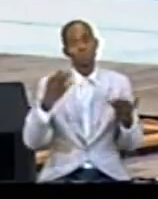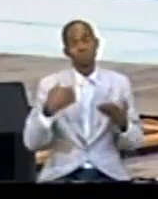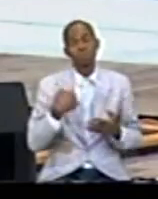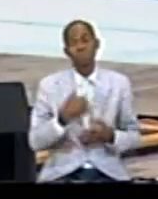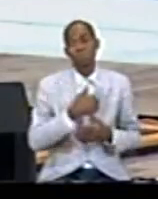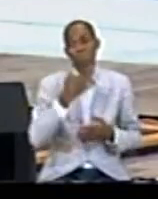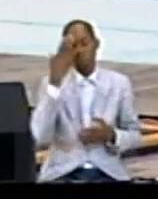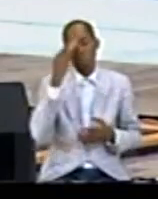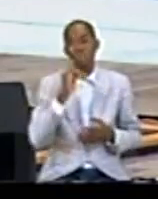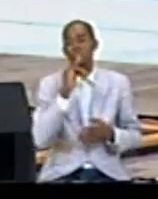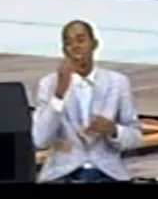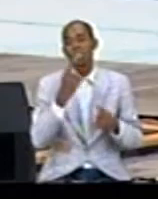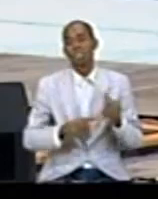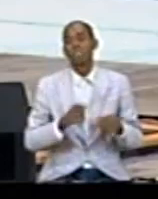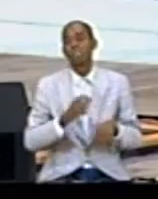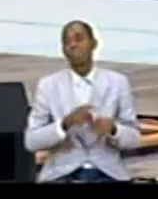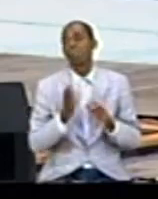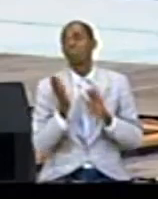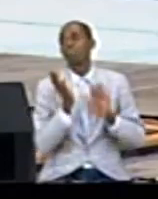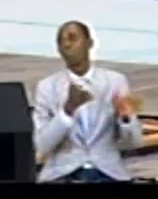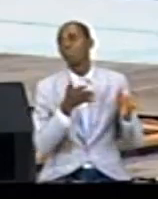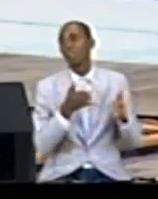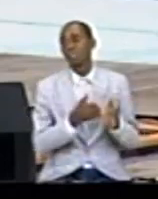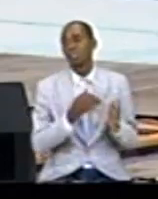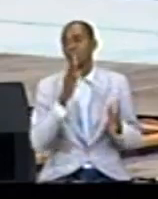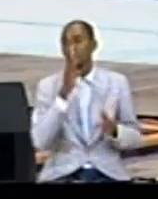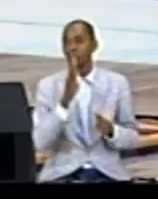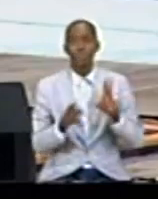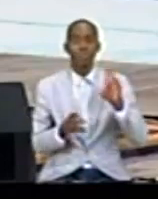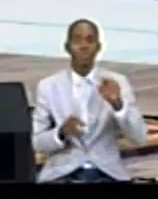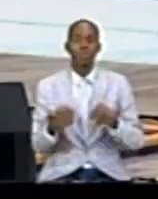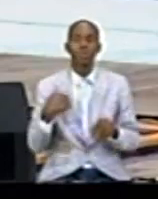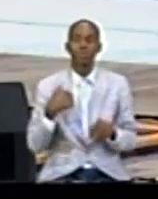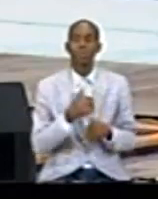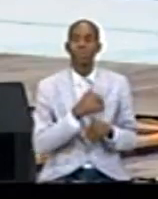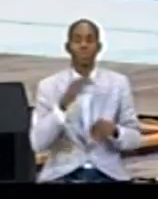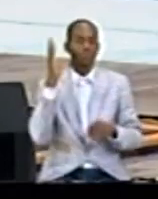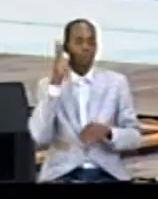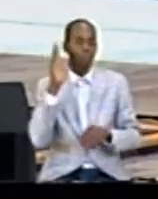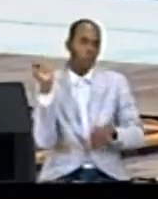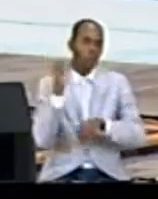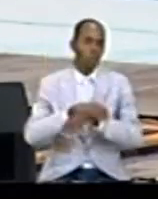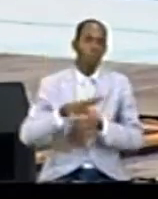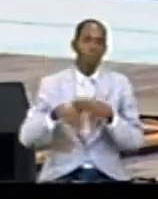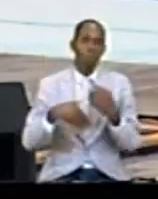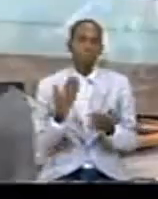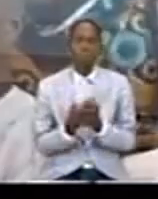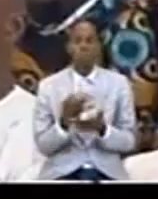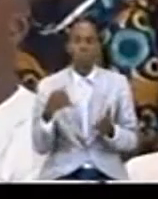days, let them alone. No, we're going to overthrow every one of them.